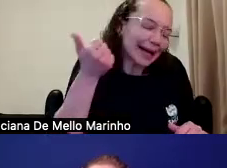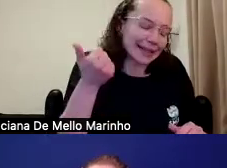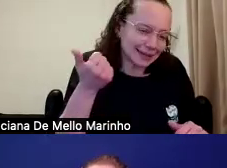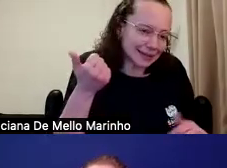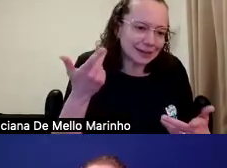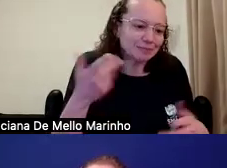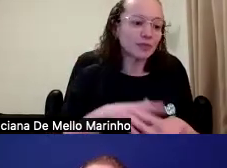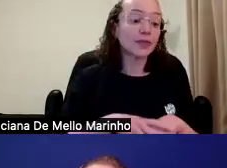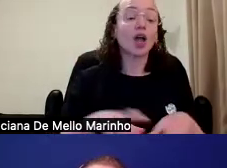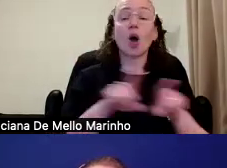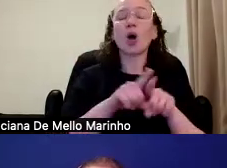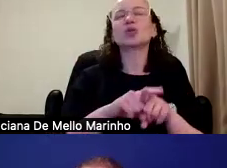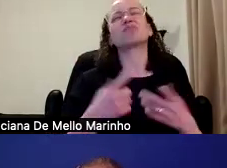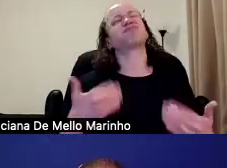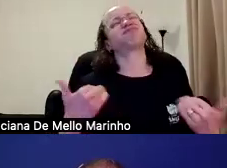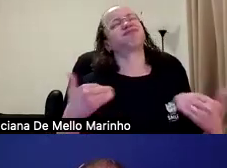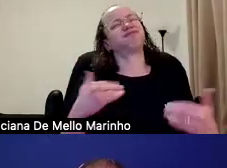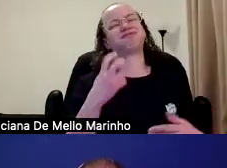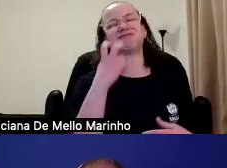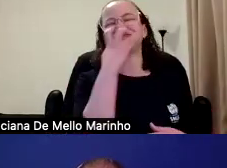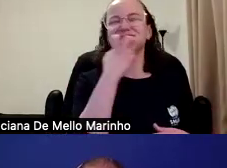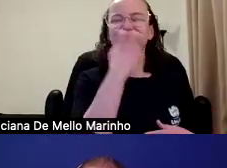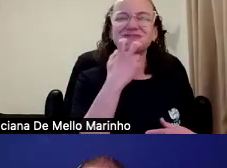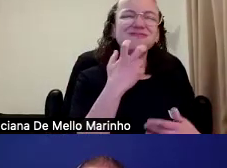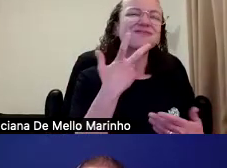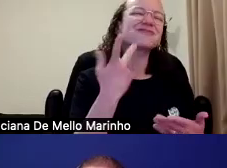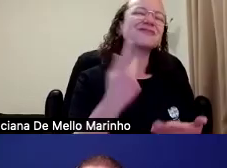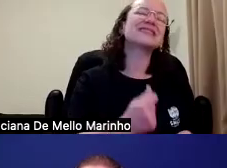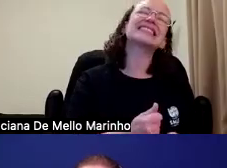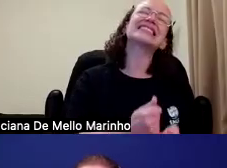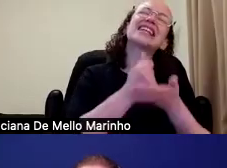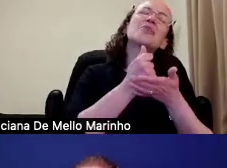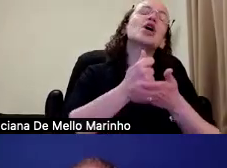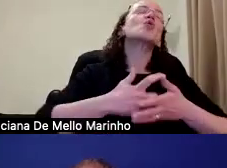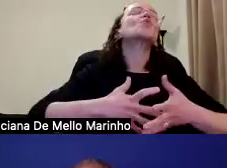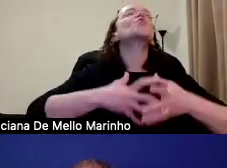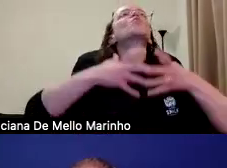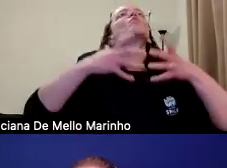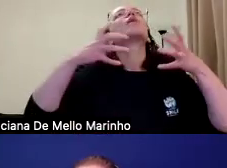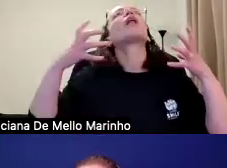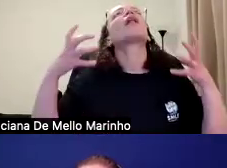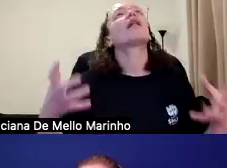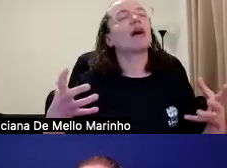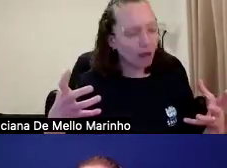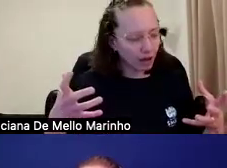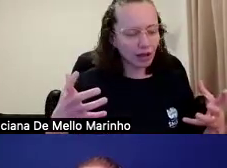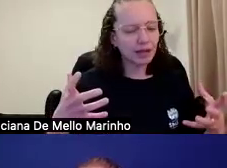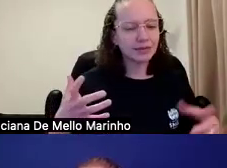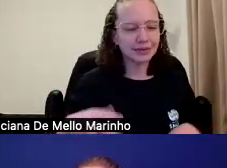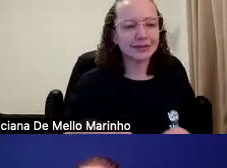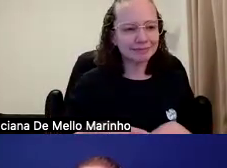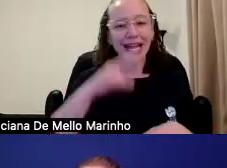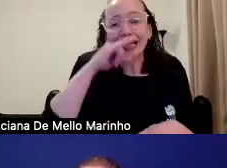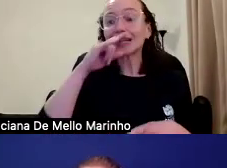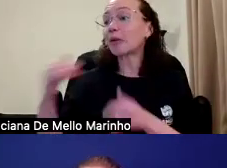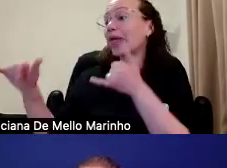And I tried my best. But also, ooh, just really focusing